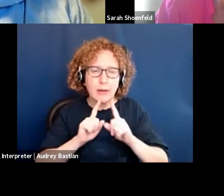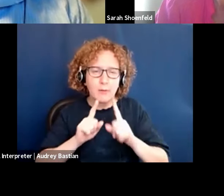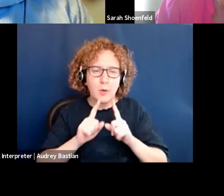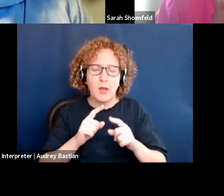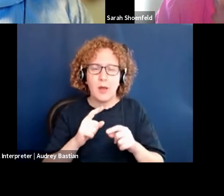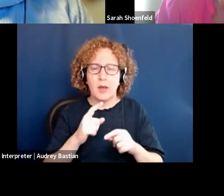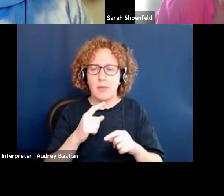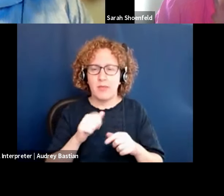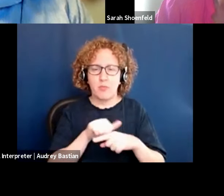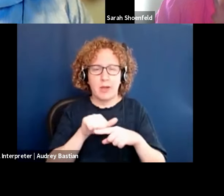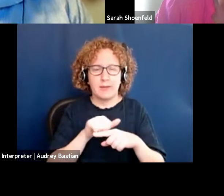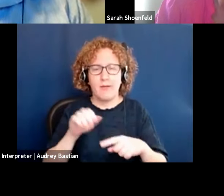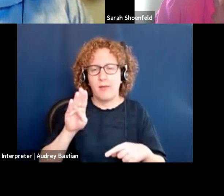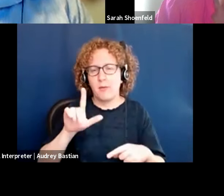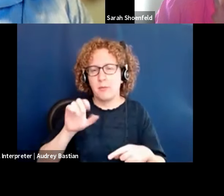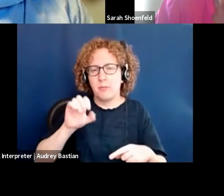of blockbusting